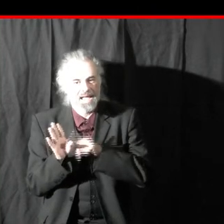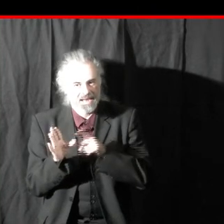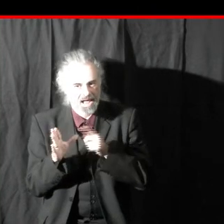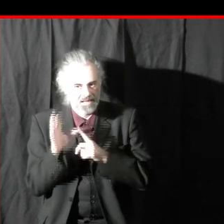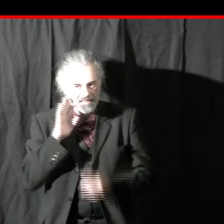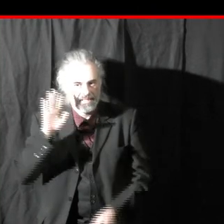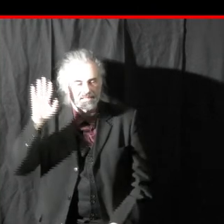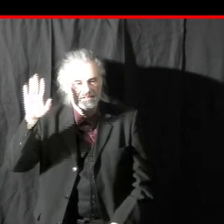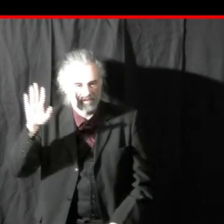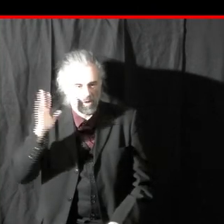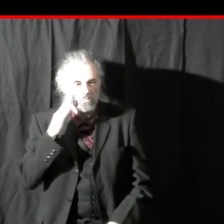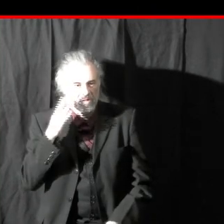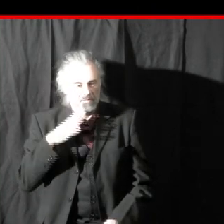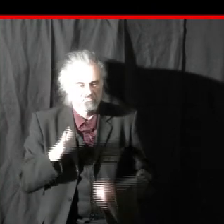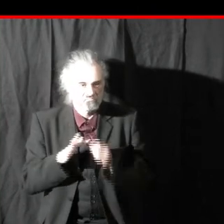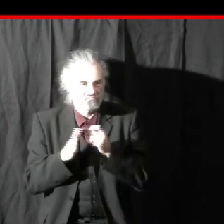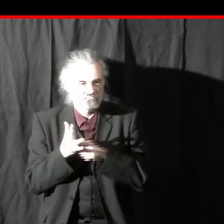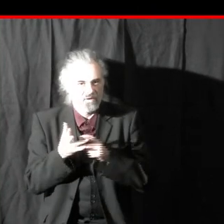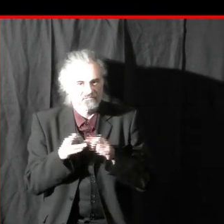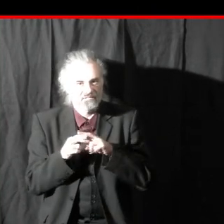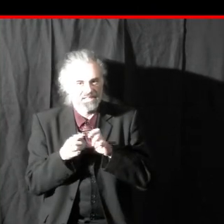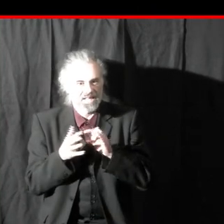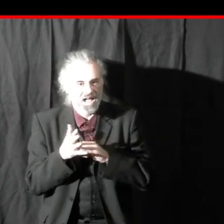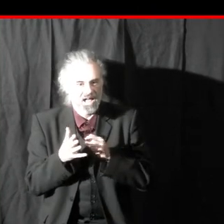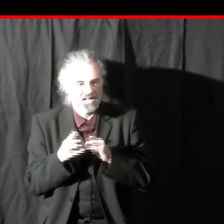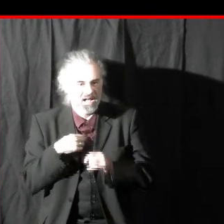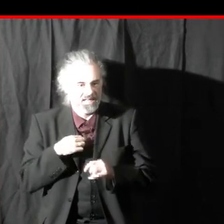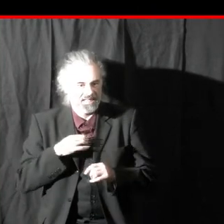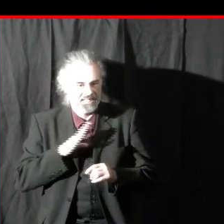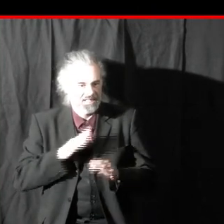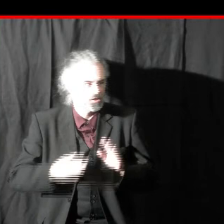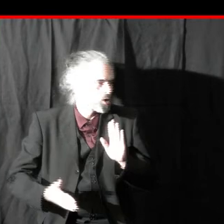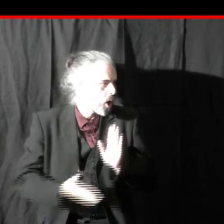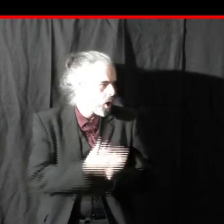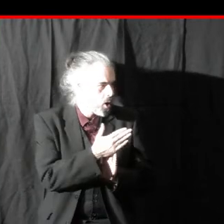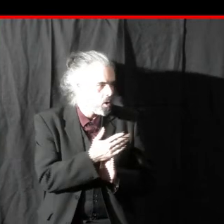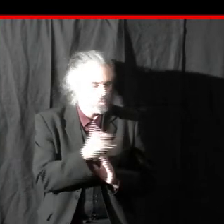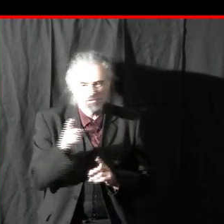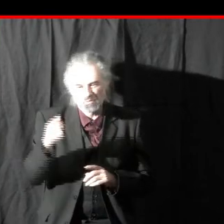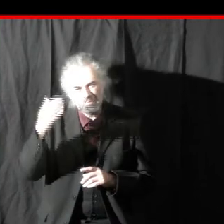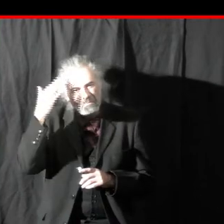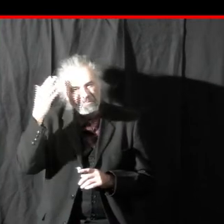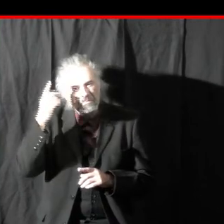said, I have to go. What were your thoughts at that point?